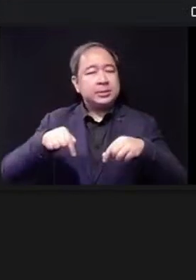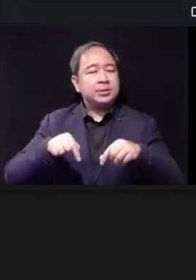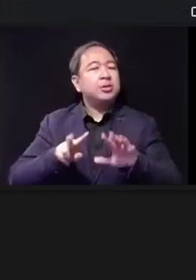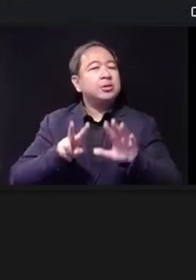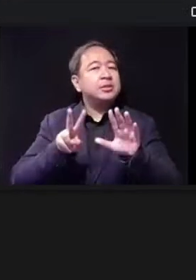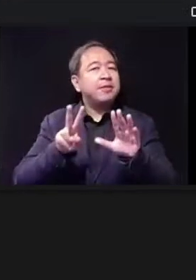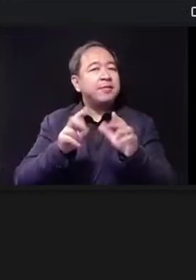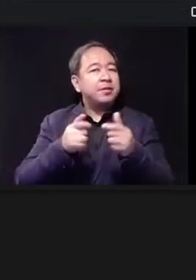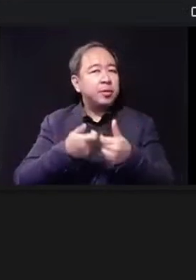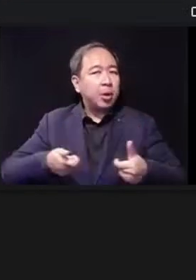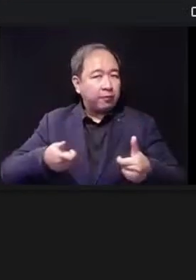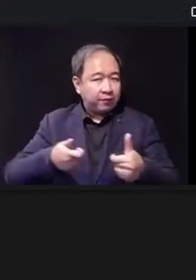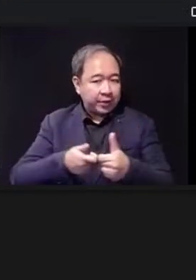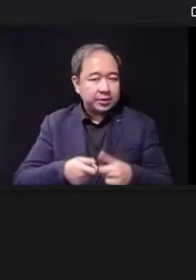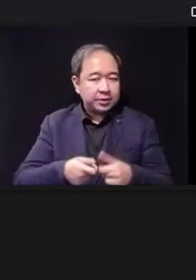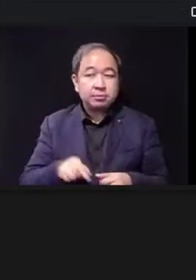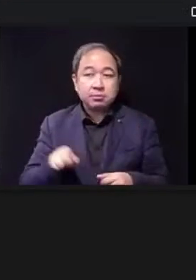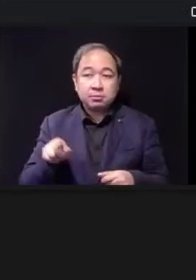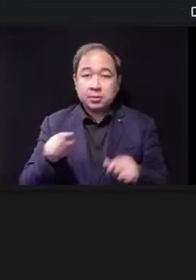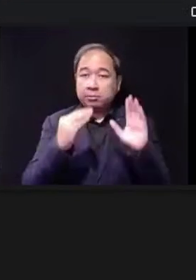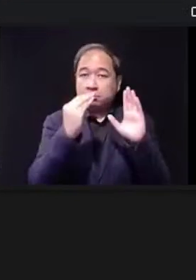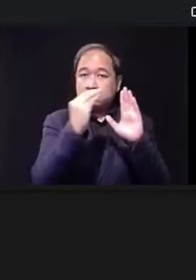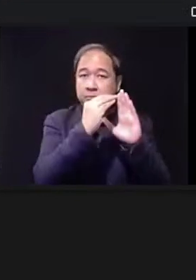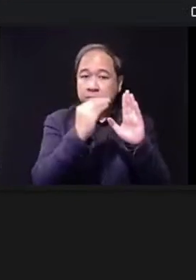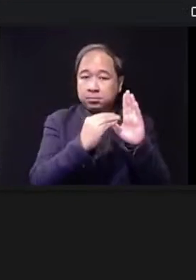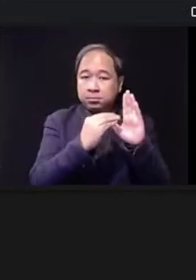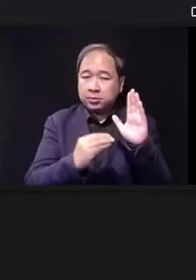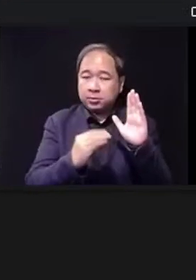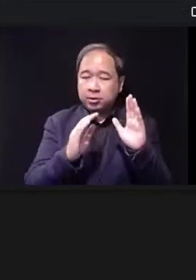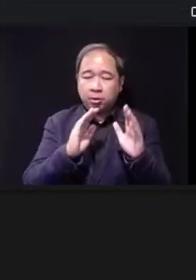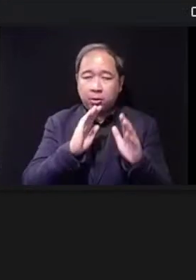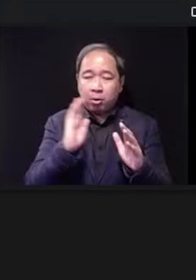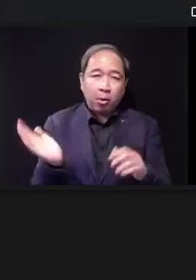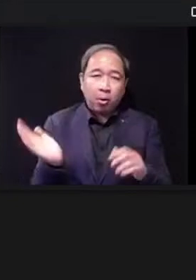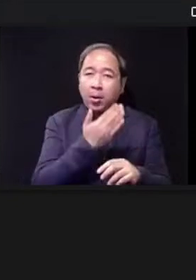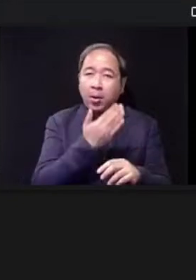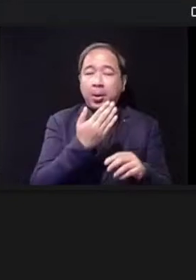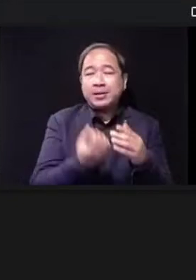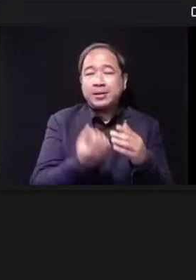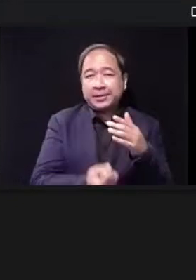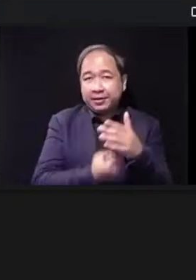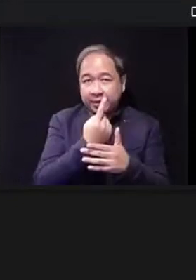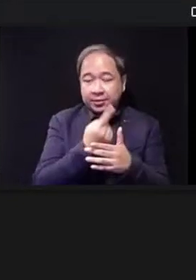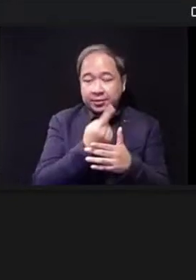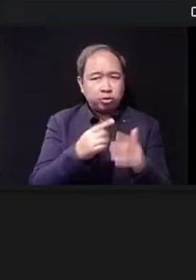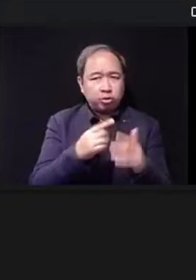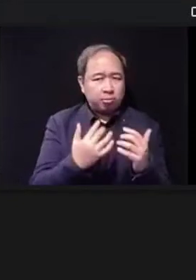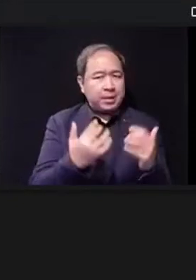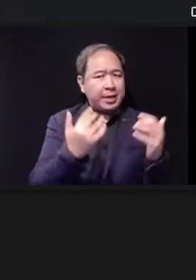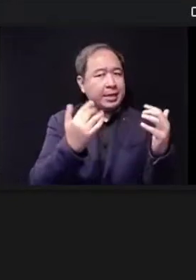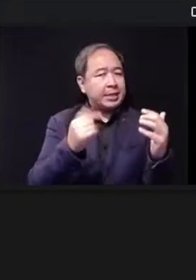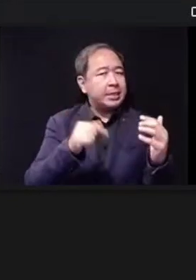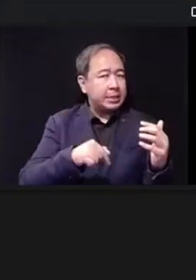this is again a documentation of all events aside from the plenary session.